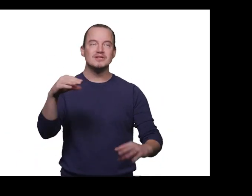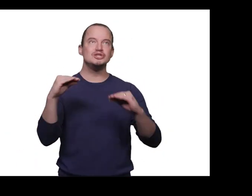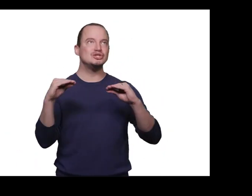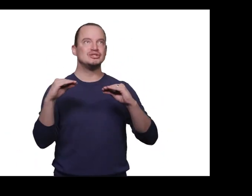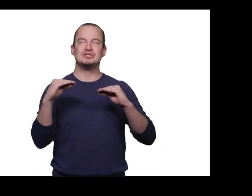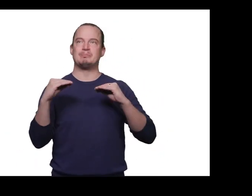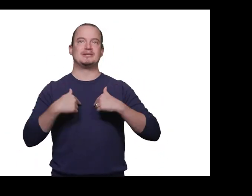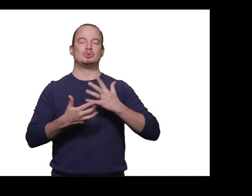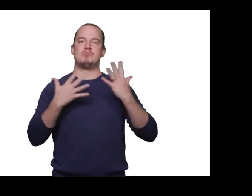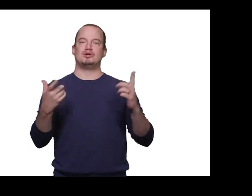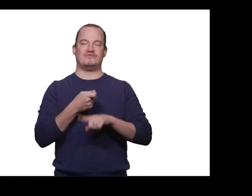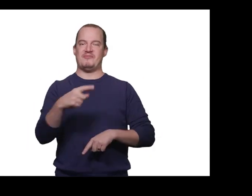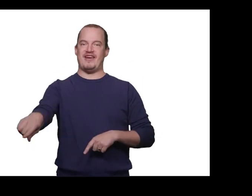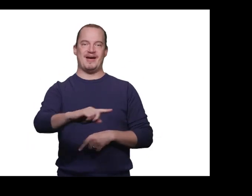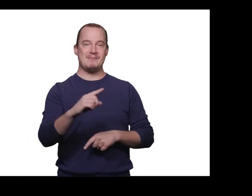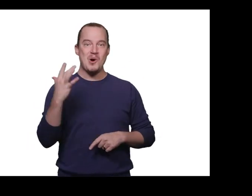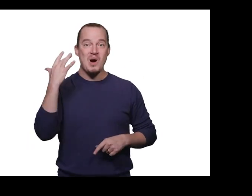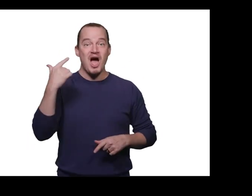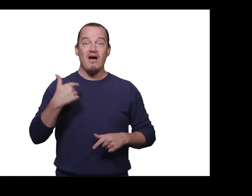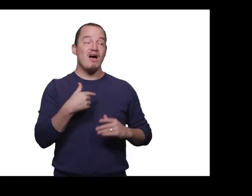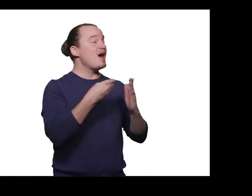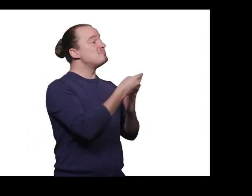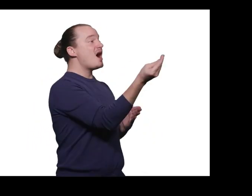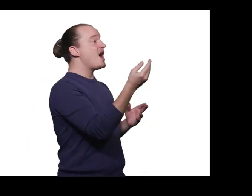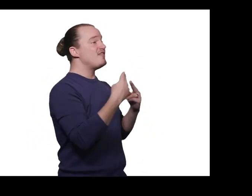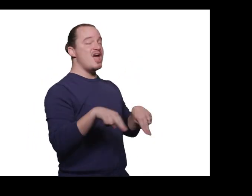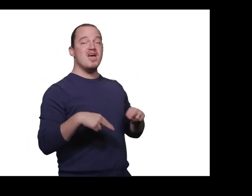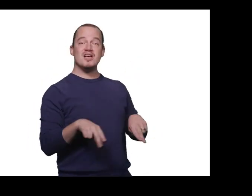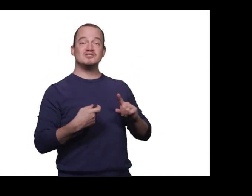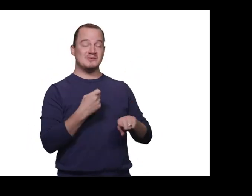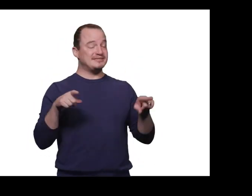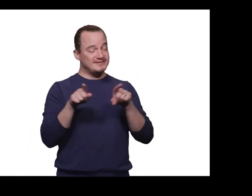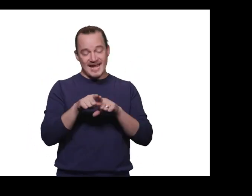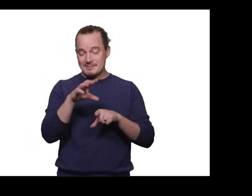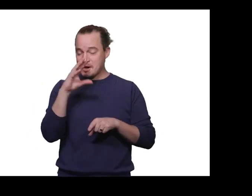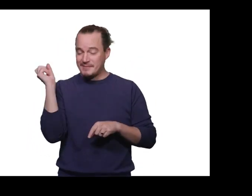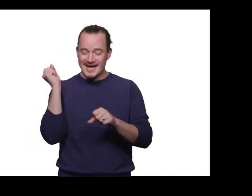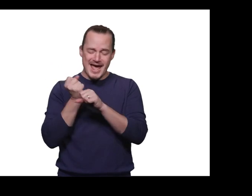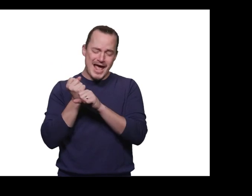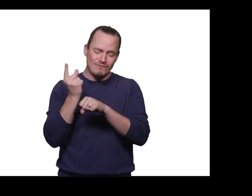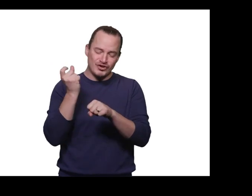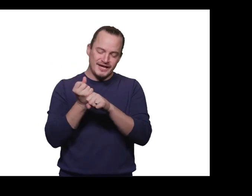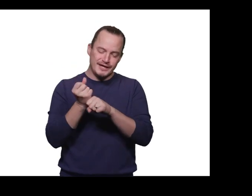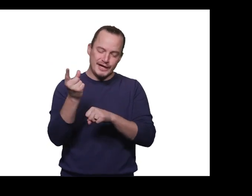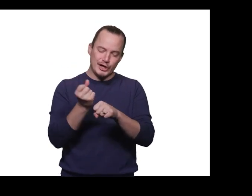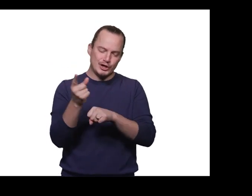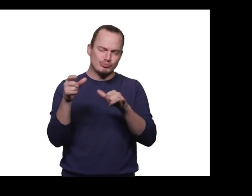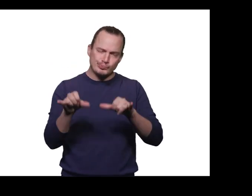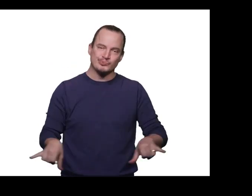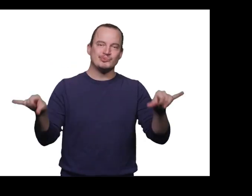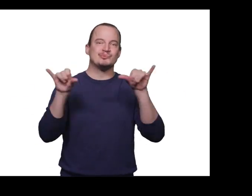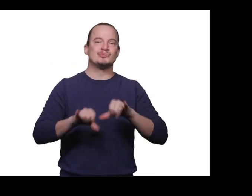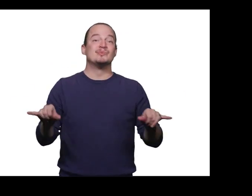so much because I buy these eggs from the same company every year, and I buy them